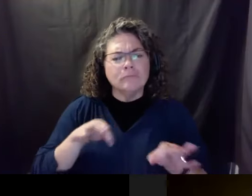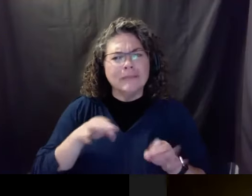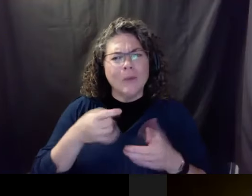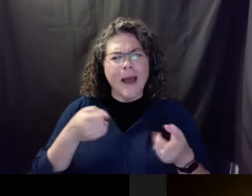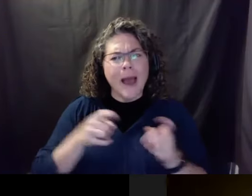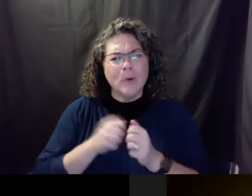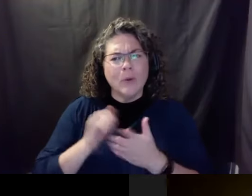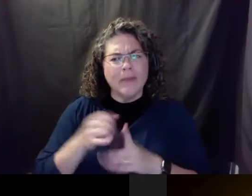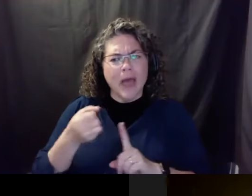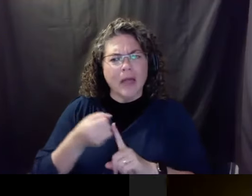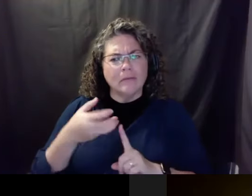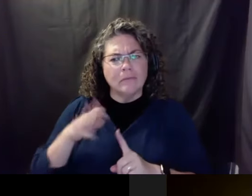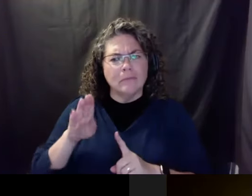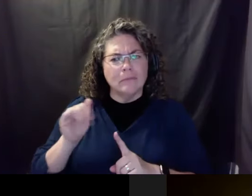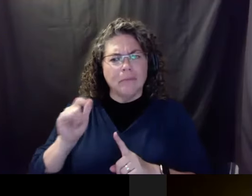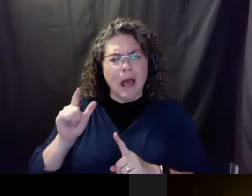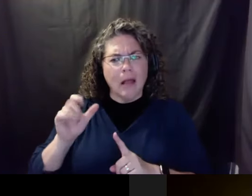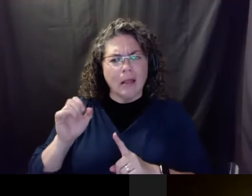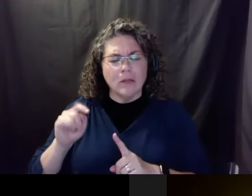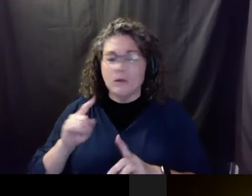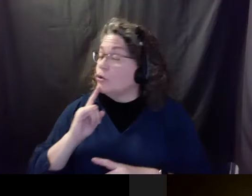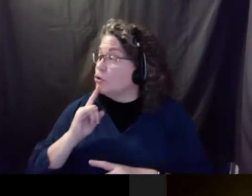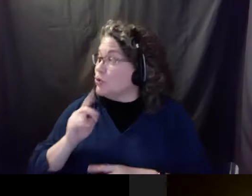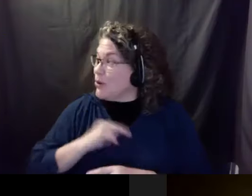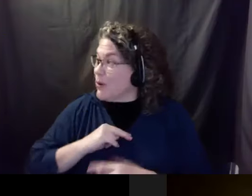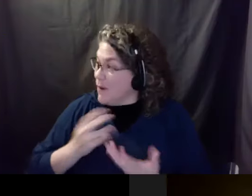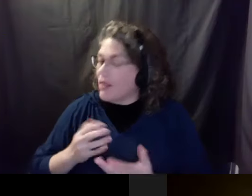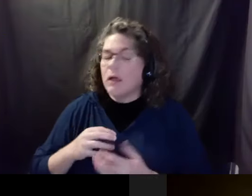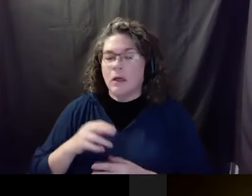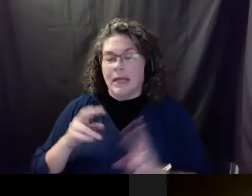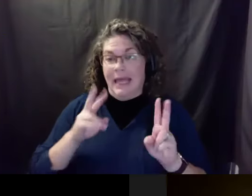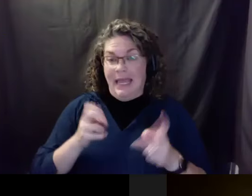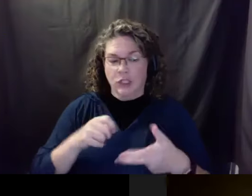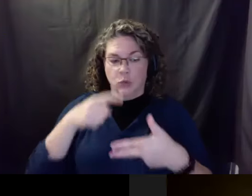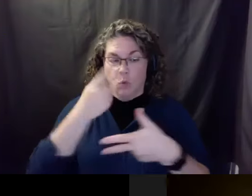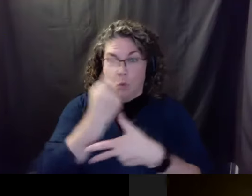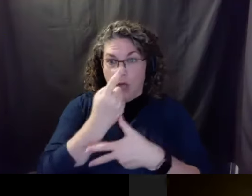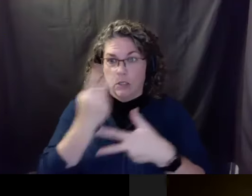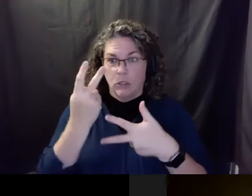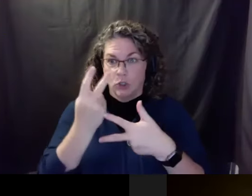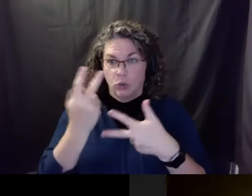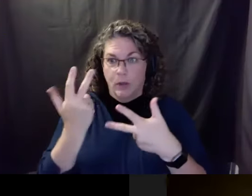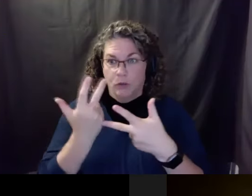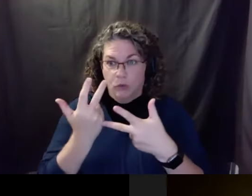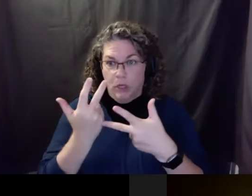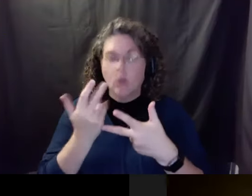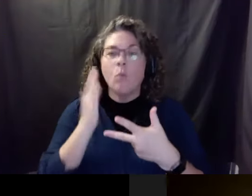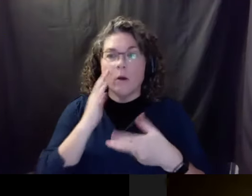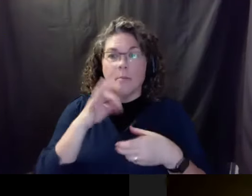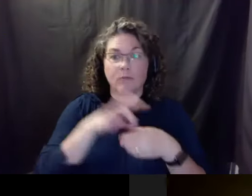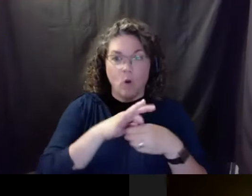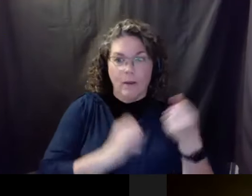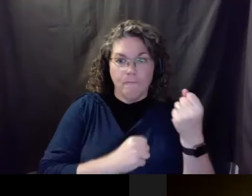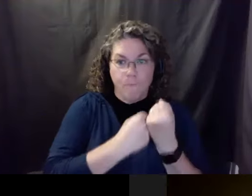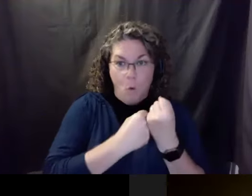ballot? Sure, NeCol. Issues 1, 2, and 3 are the ones you will be voting for or